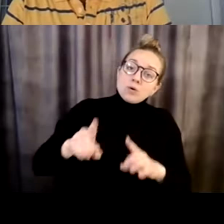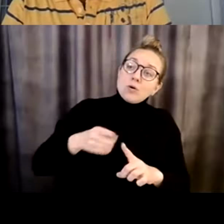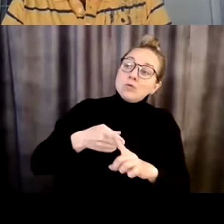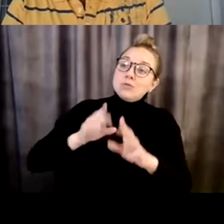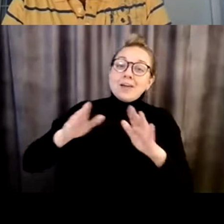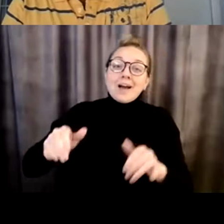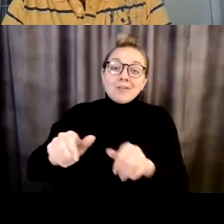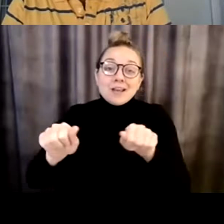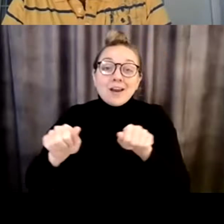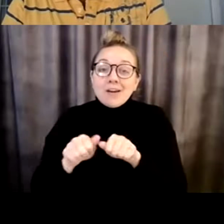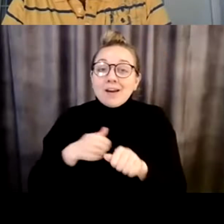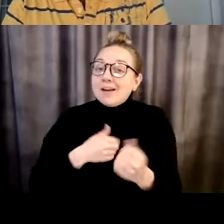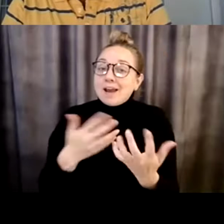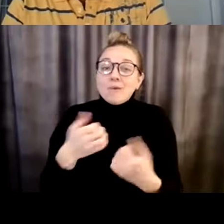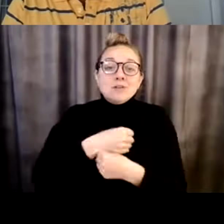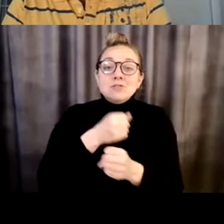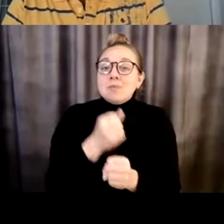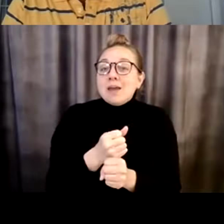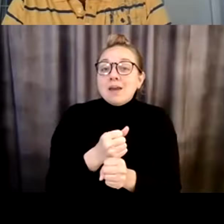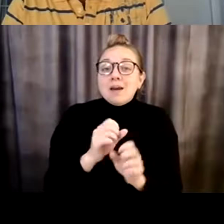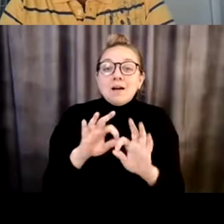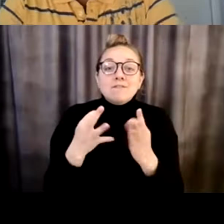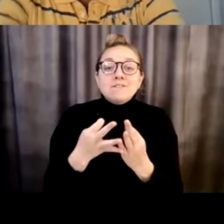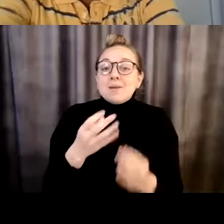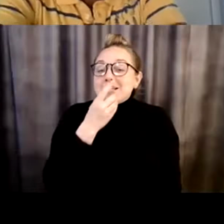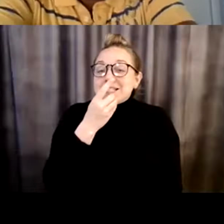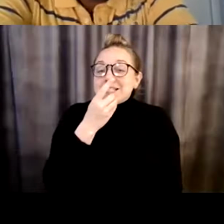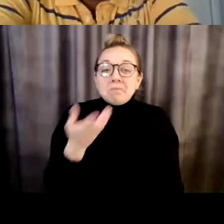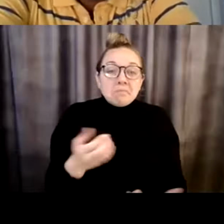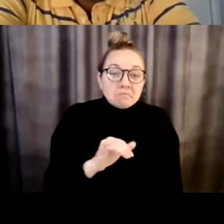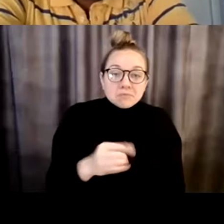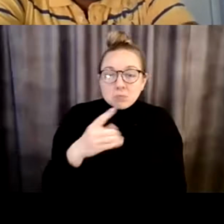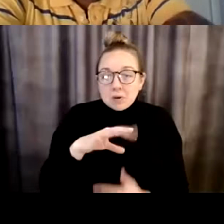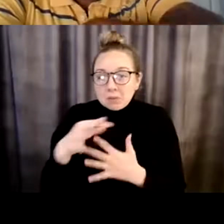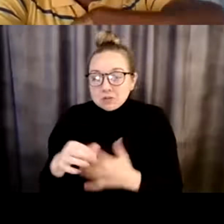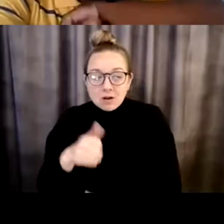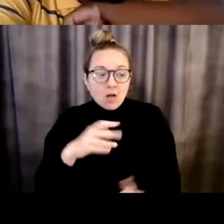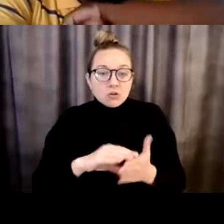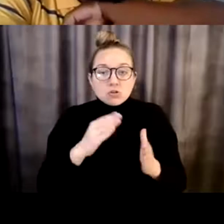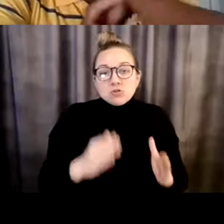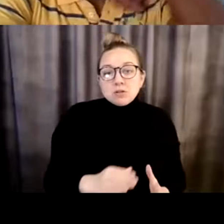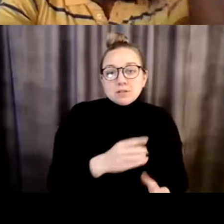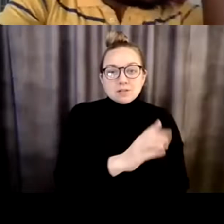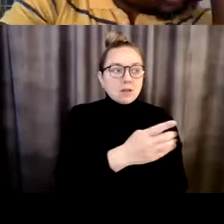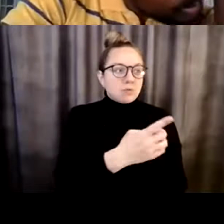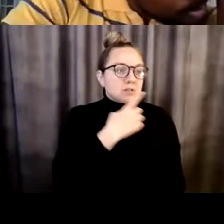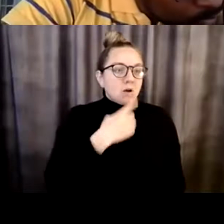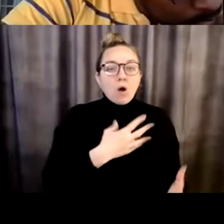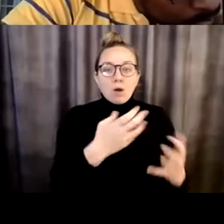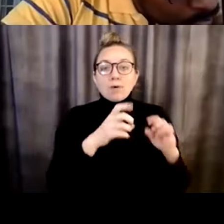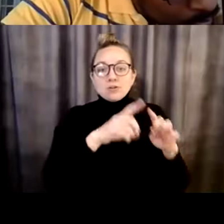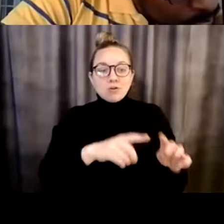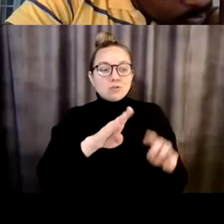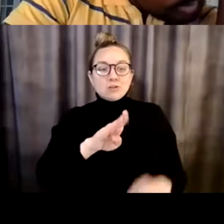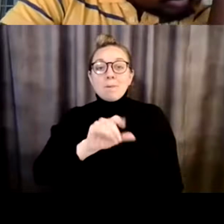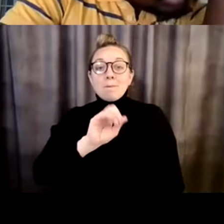are going to be making a family dinner. Other students may say that they are going to be heading over to the block area and they